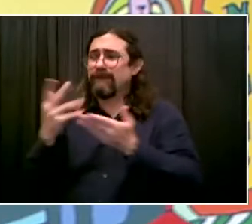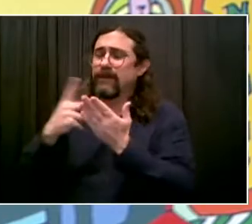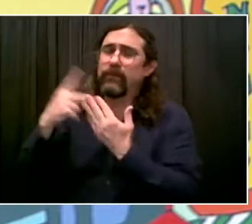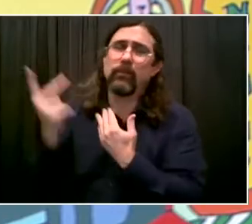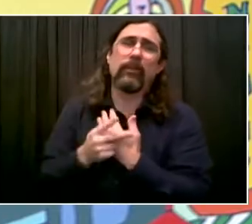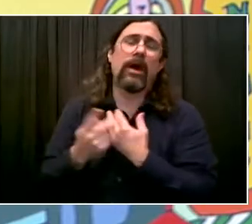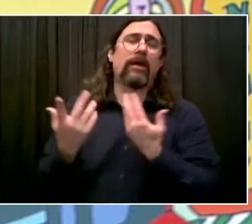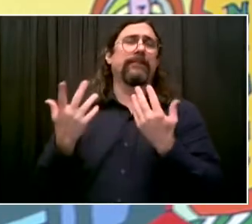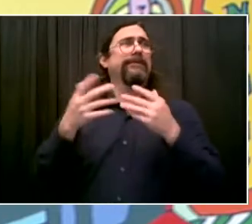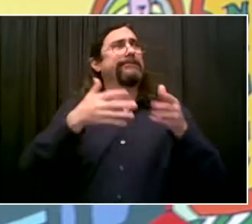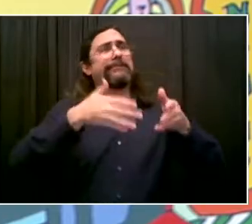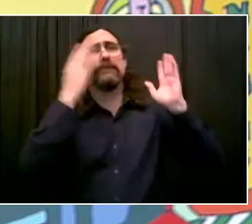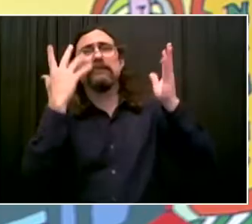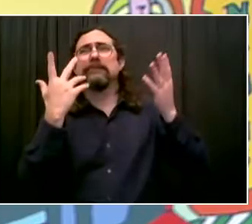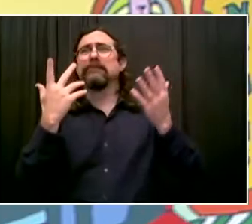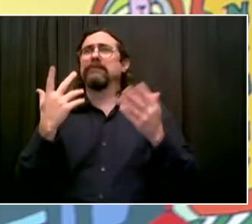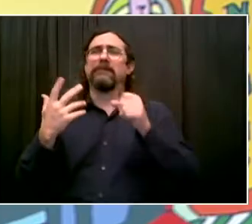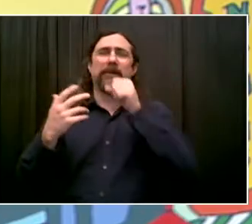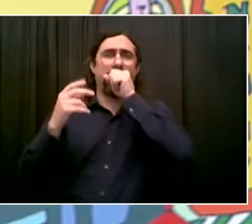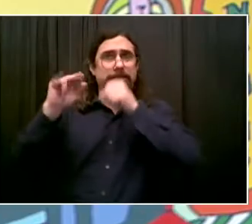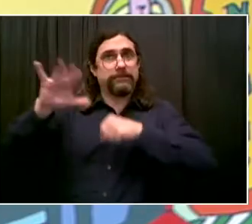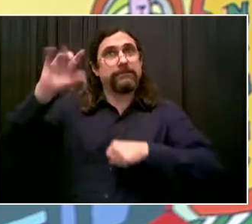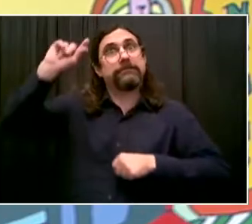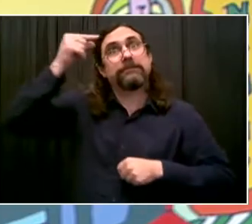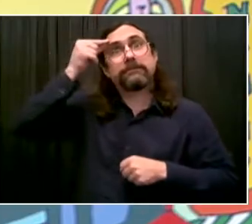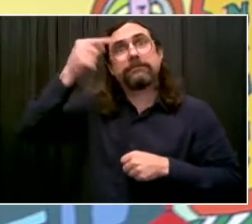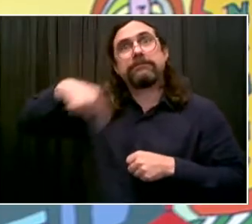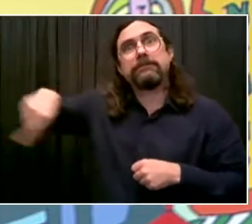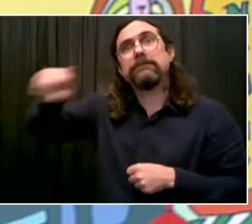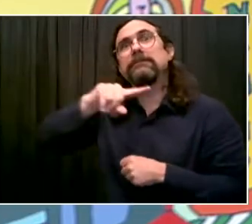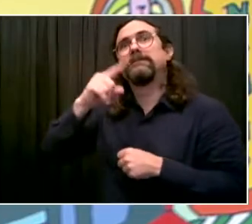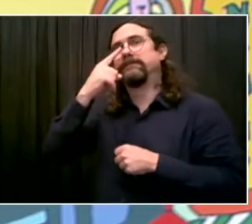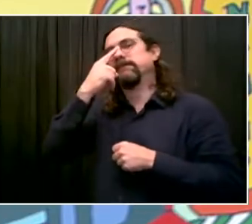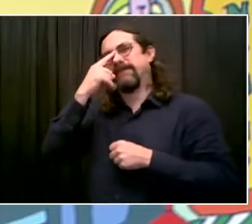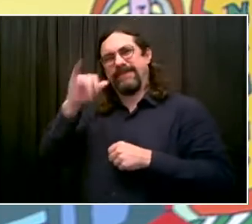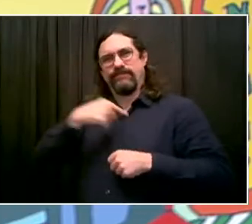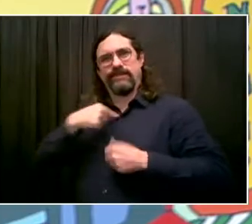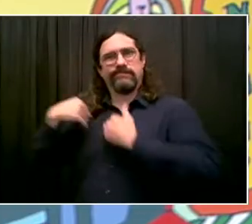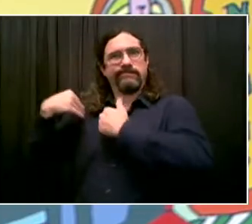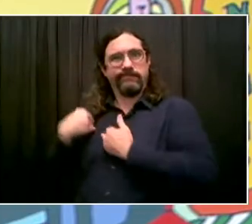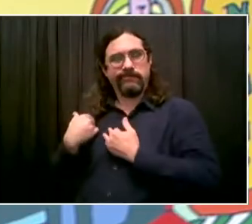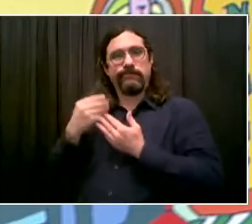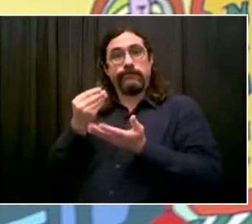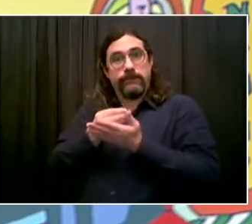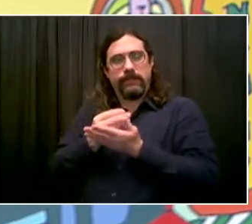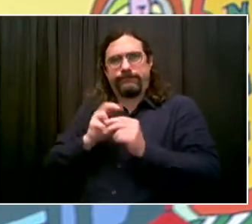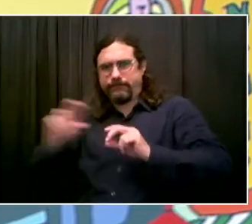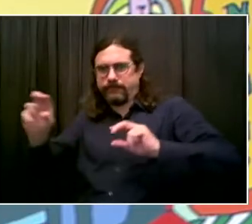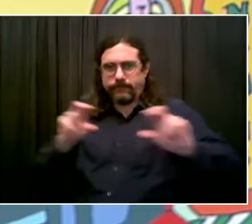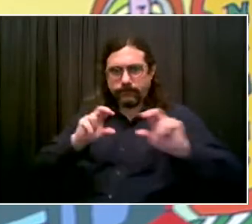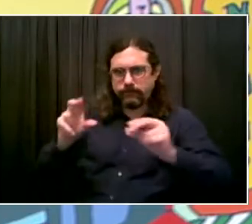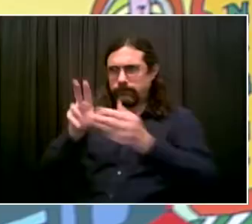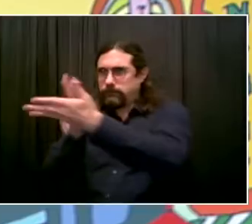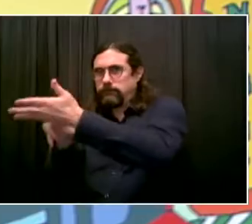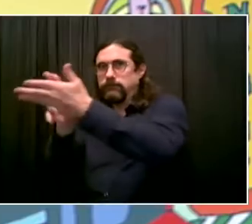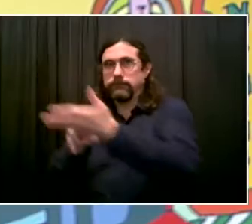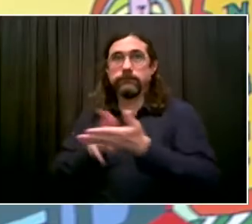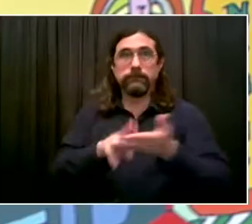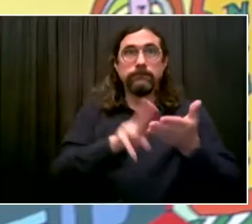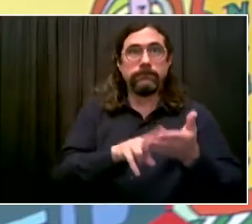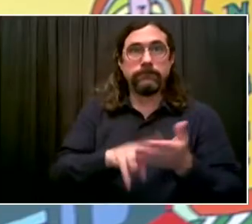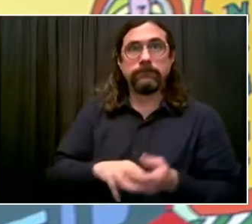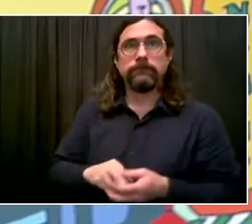even when it seemed like there wasn't any way, to get us the PPE we needed, to get us the supplies and the equipment we needed. Even when